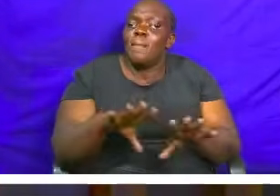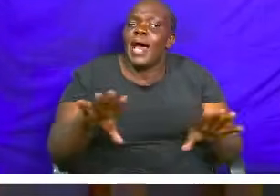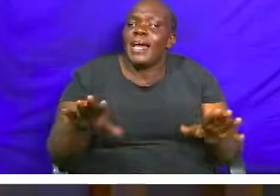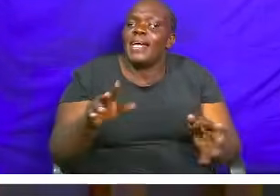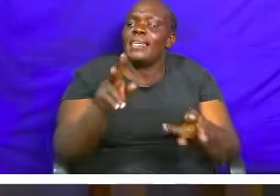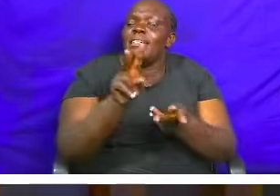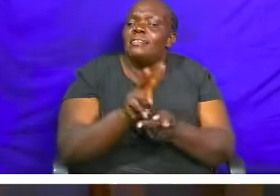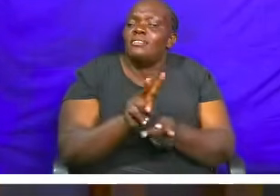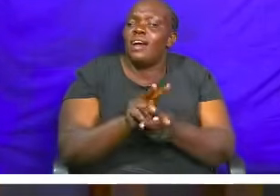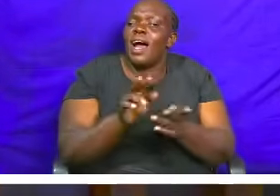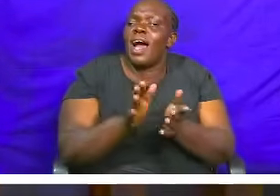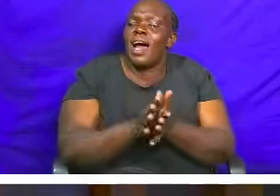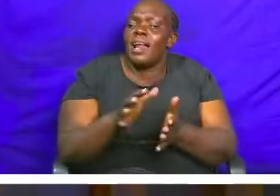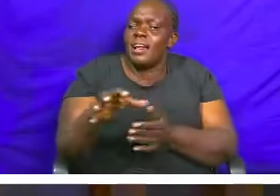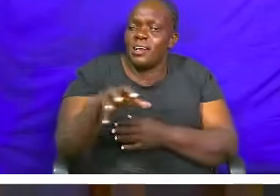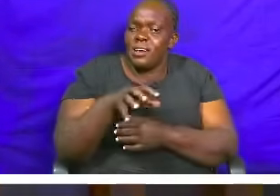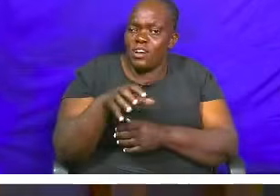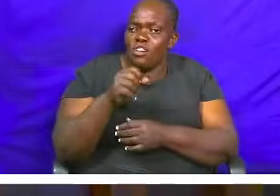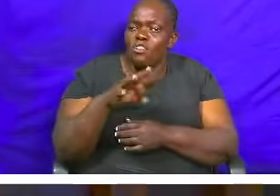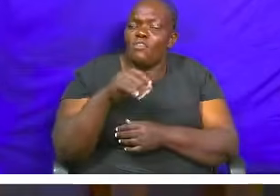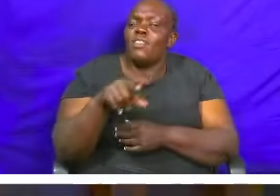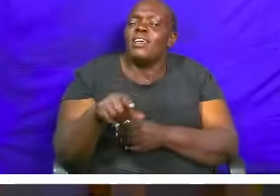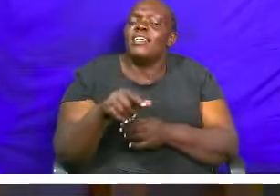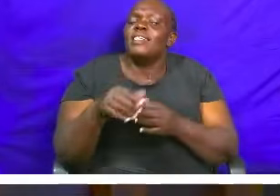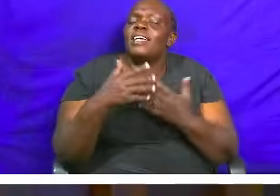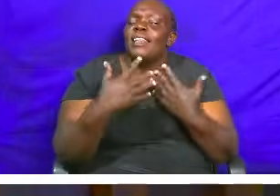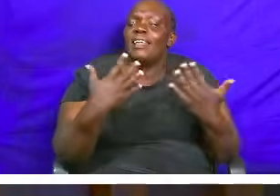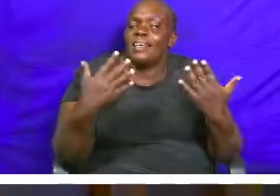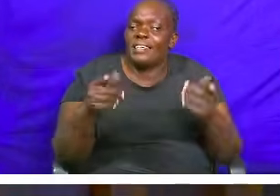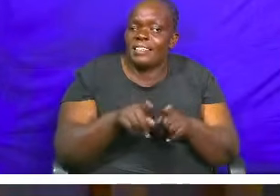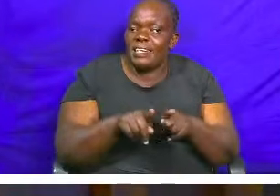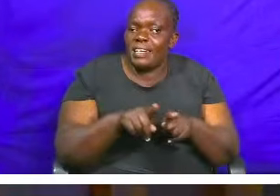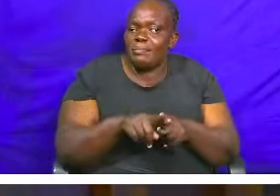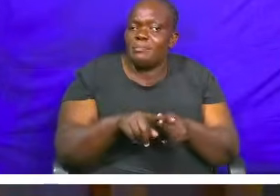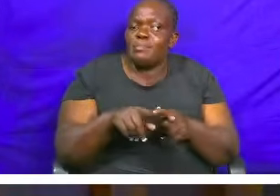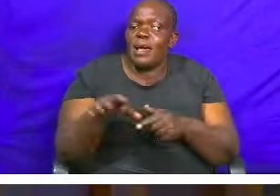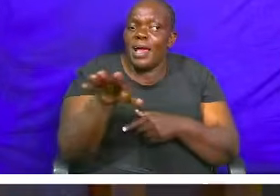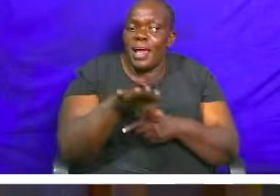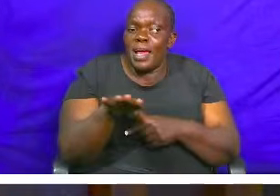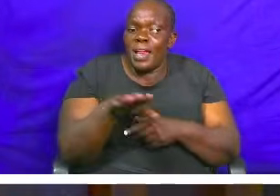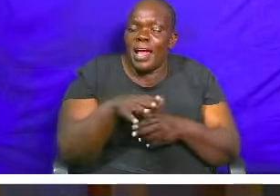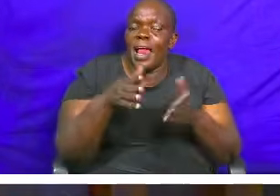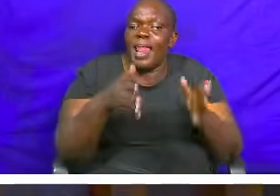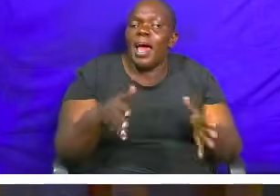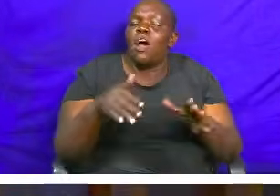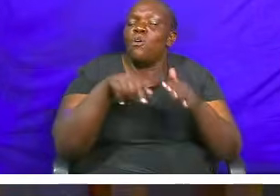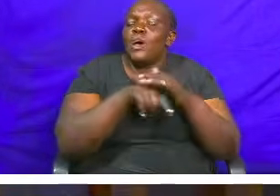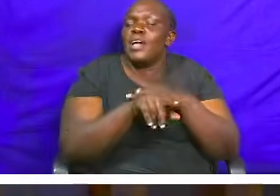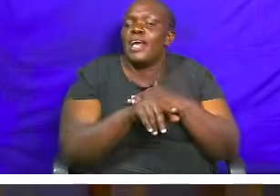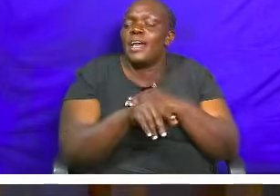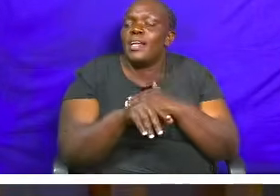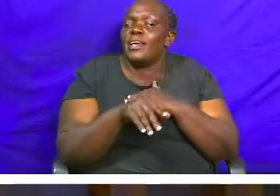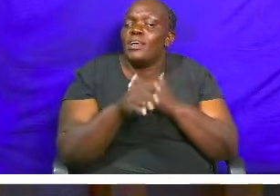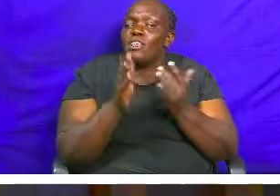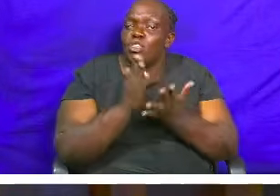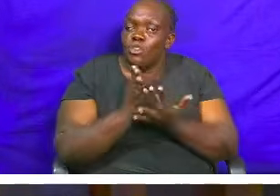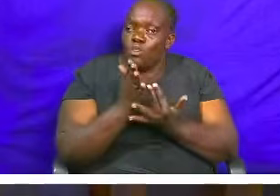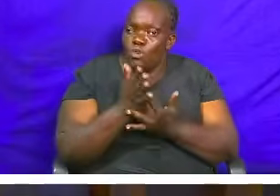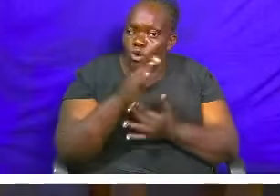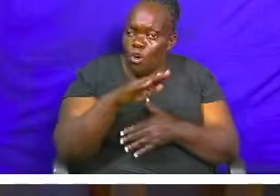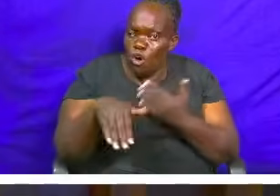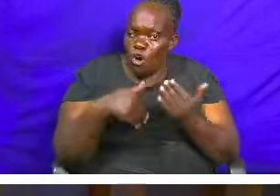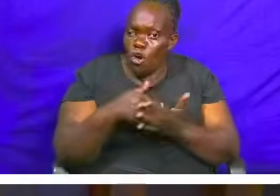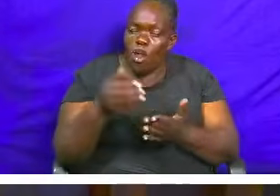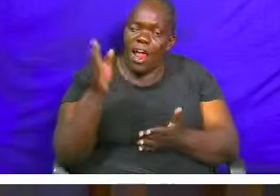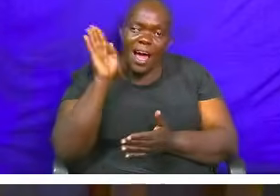and transportation of finished products. But there's also an upstream part, which we have now entered to recently. All of you have heard